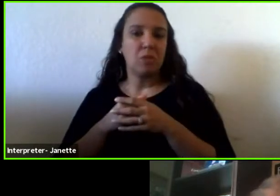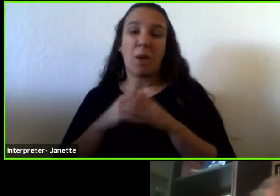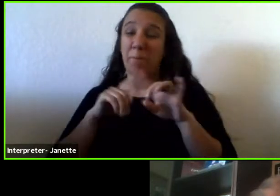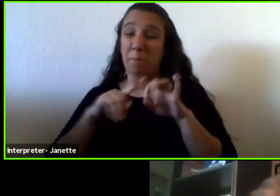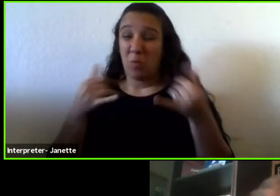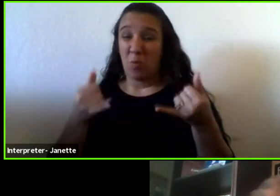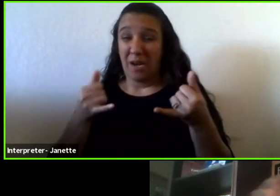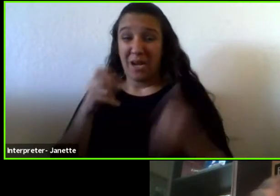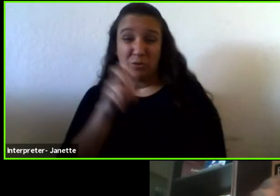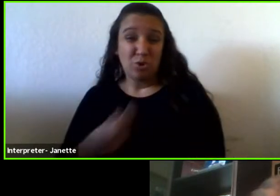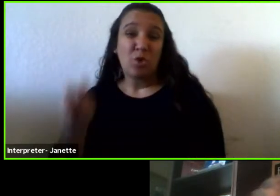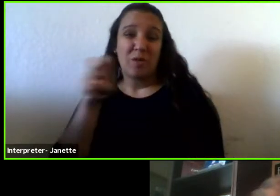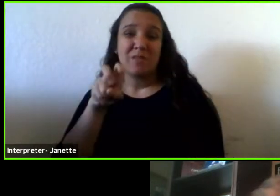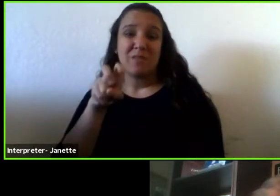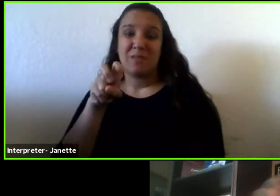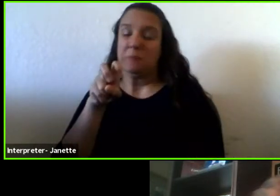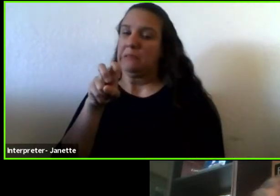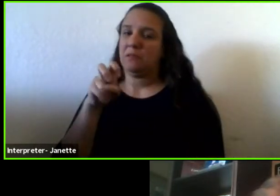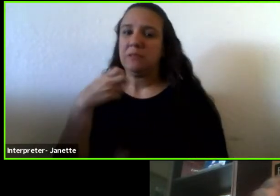now. So,